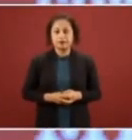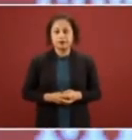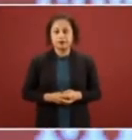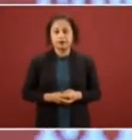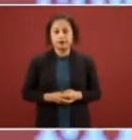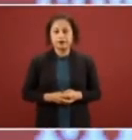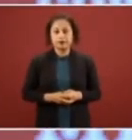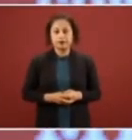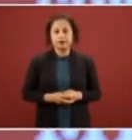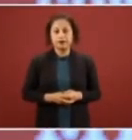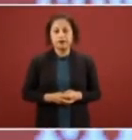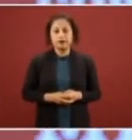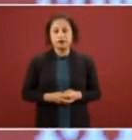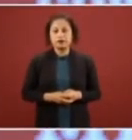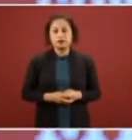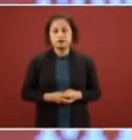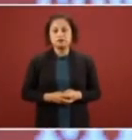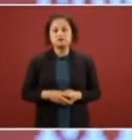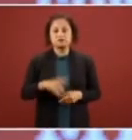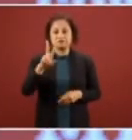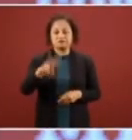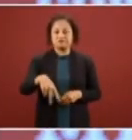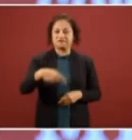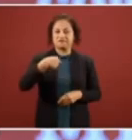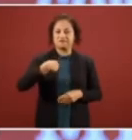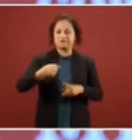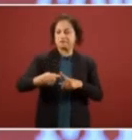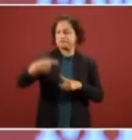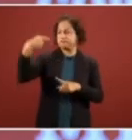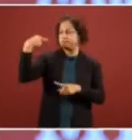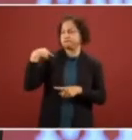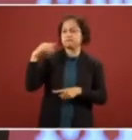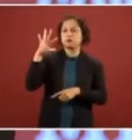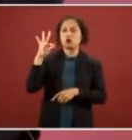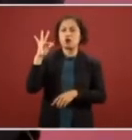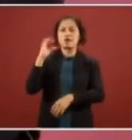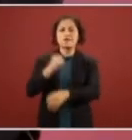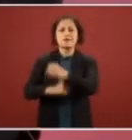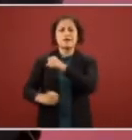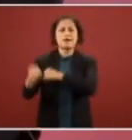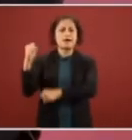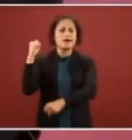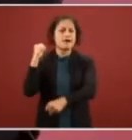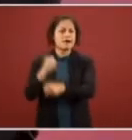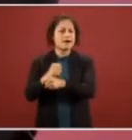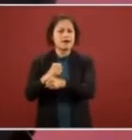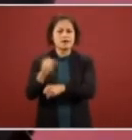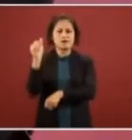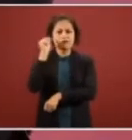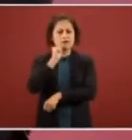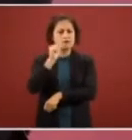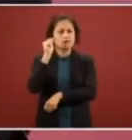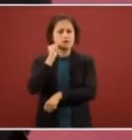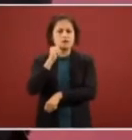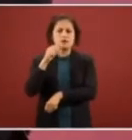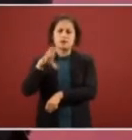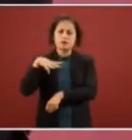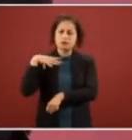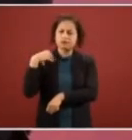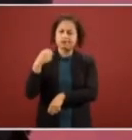I can say que llevo más de 40 años that I have for more than 40 years trabajando been